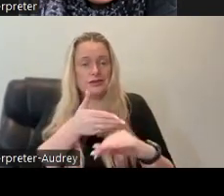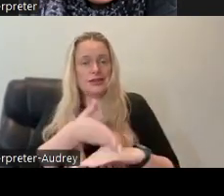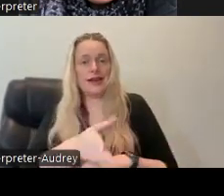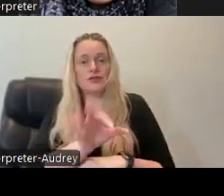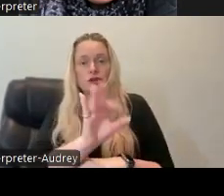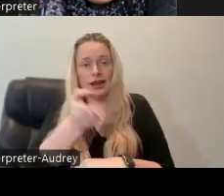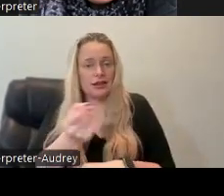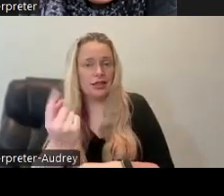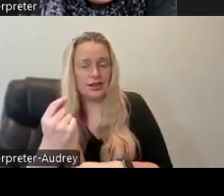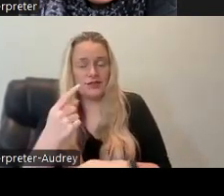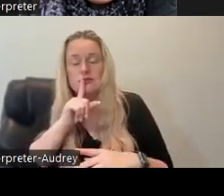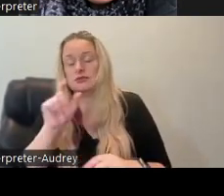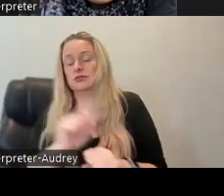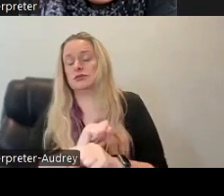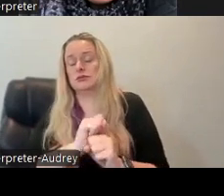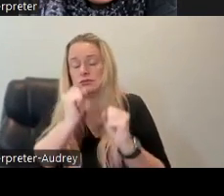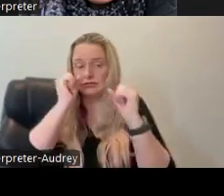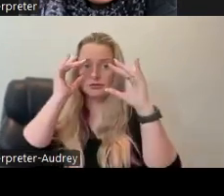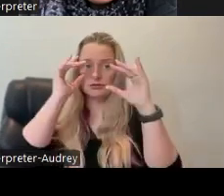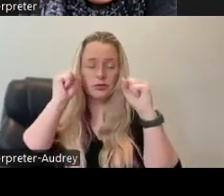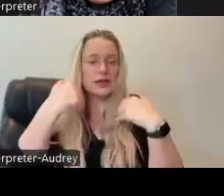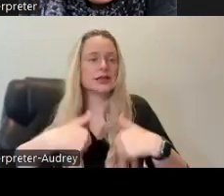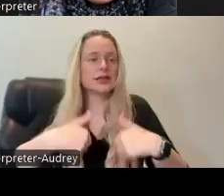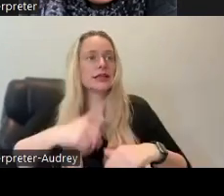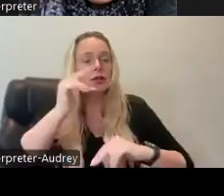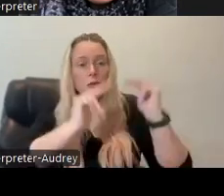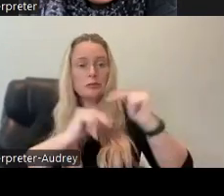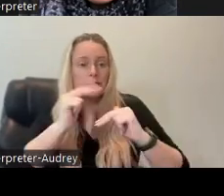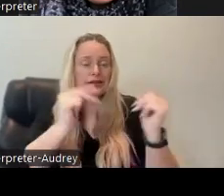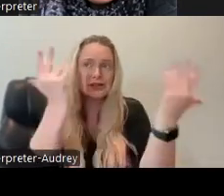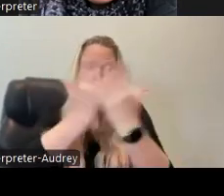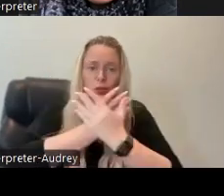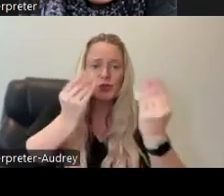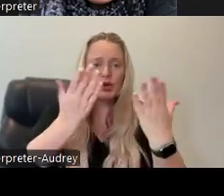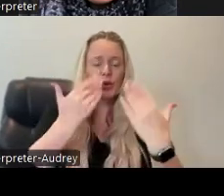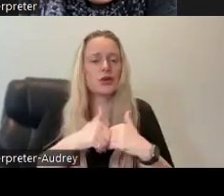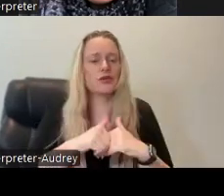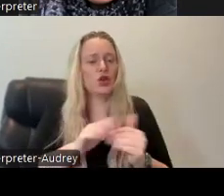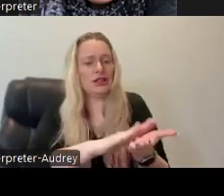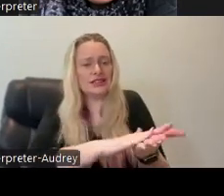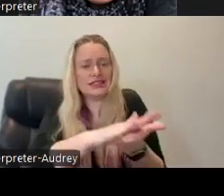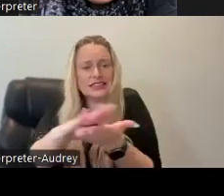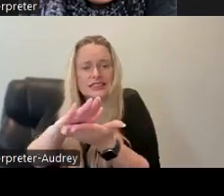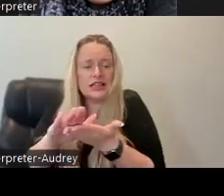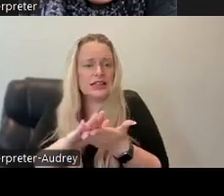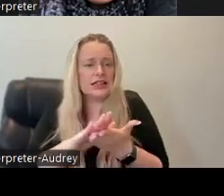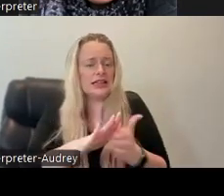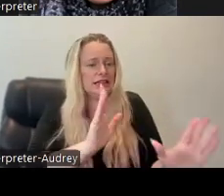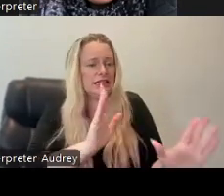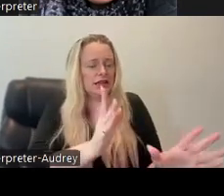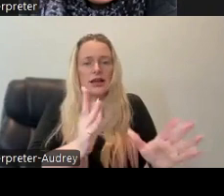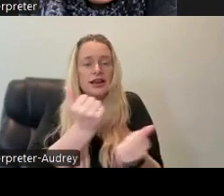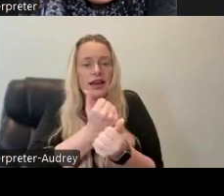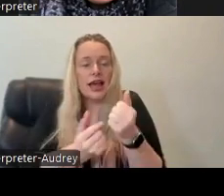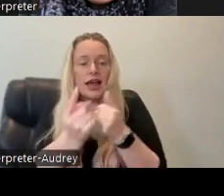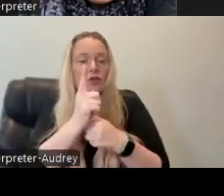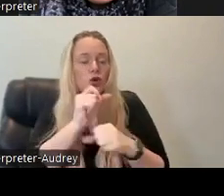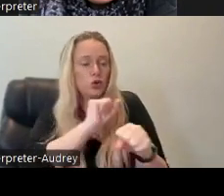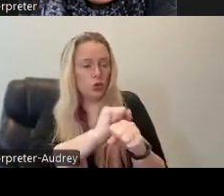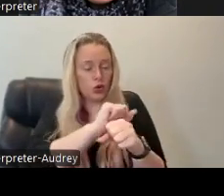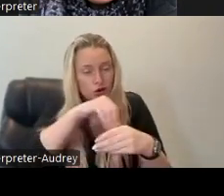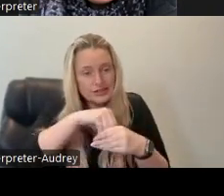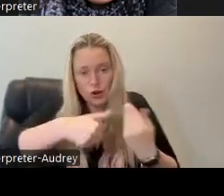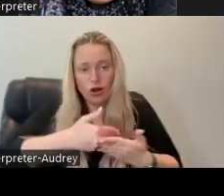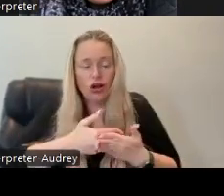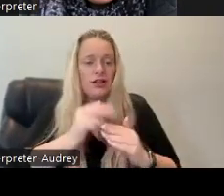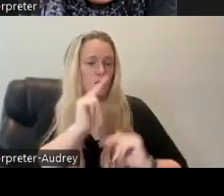it's truly remarkable. The buildings are gorgeous. The site is meticulously maintained. And everybody that works in all of those buildings takes